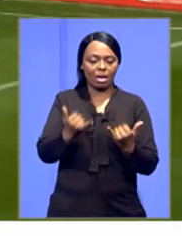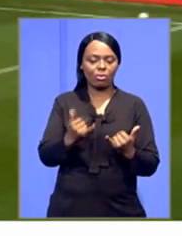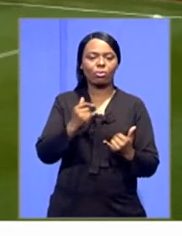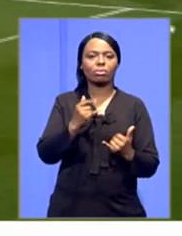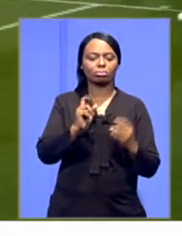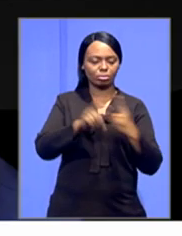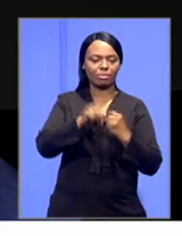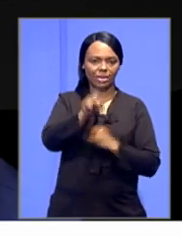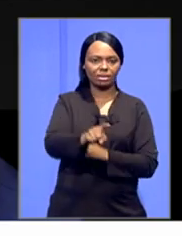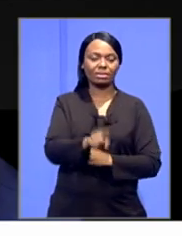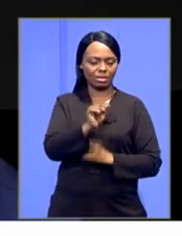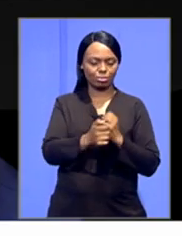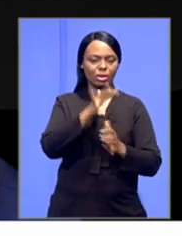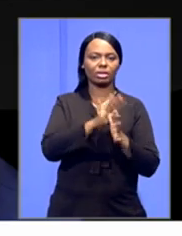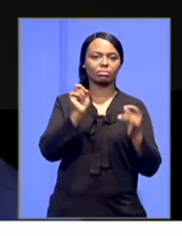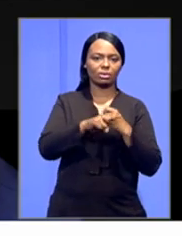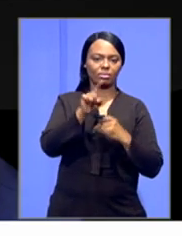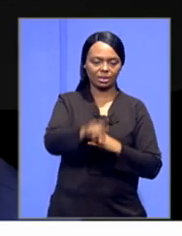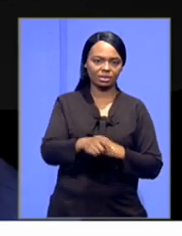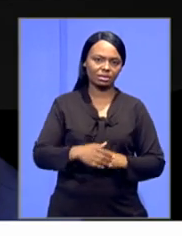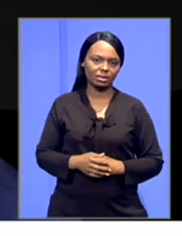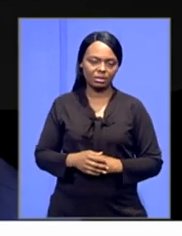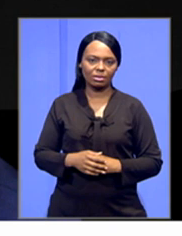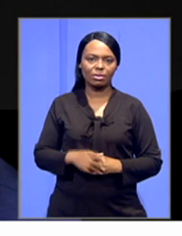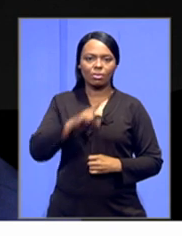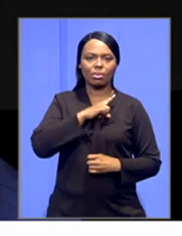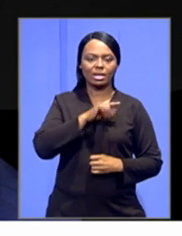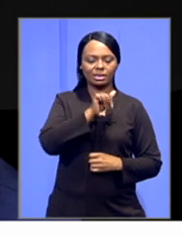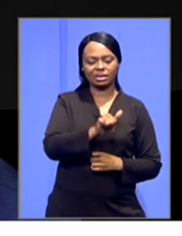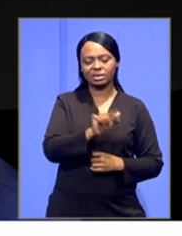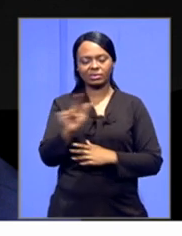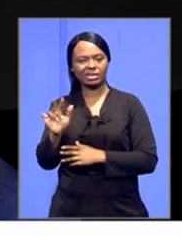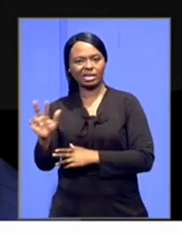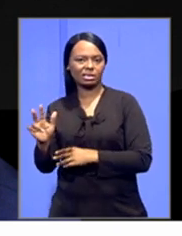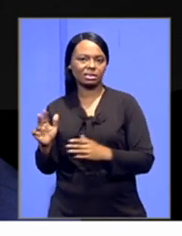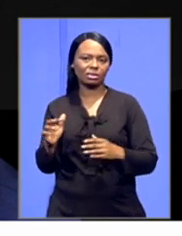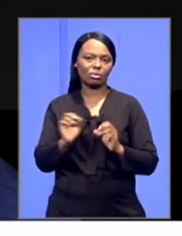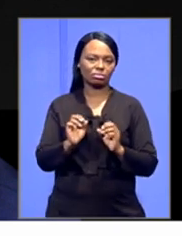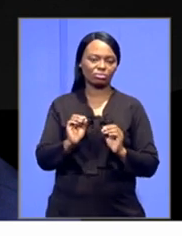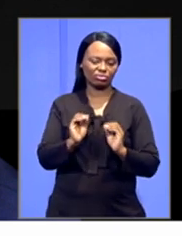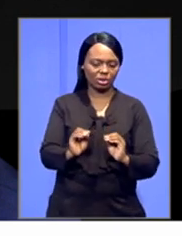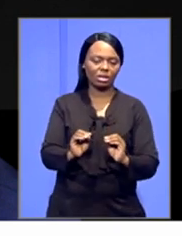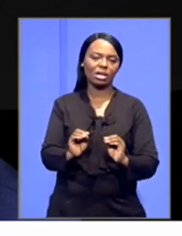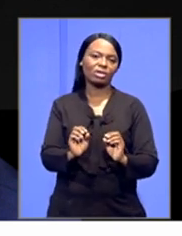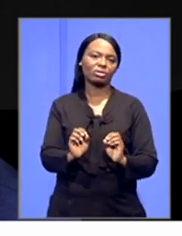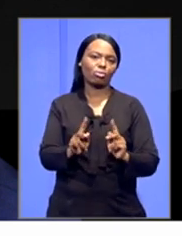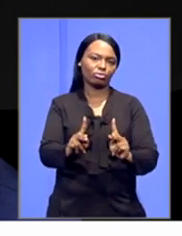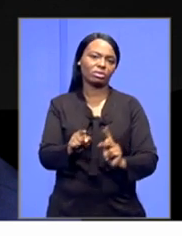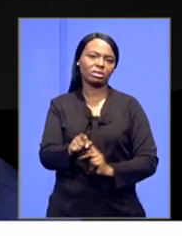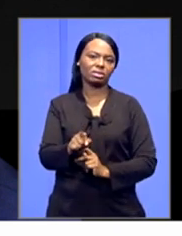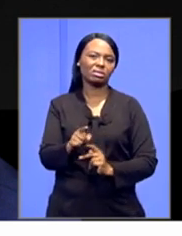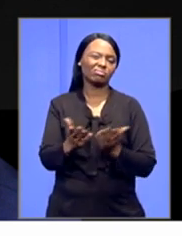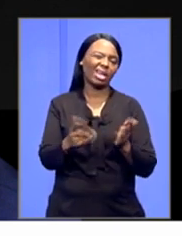certainly once and certainly two also when you have 6-7-8 chances. So this is maybe a little bit